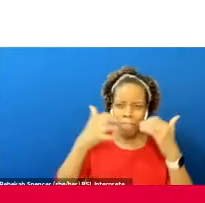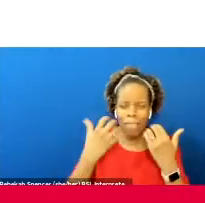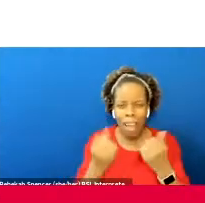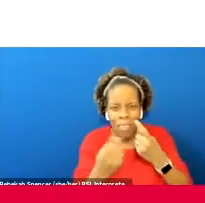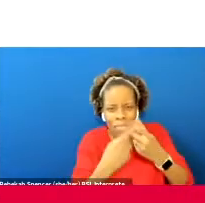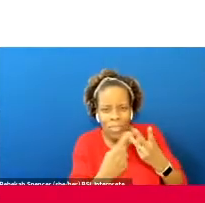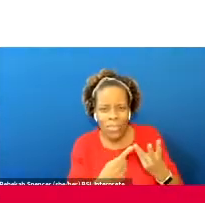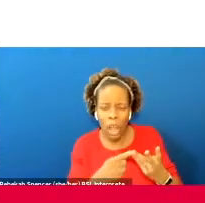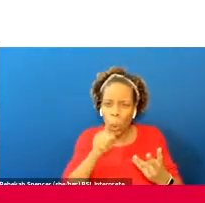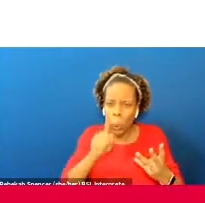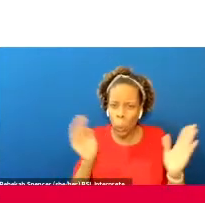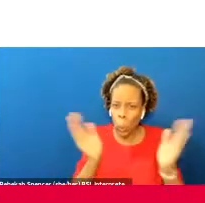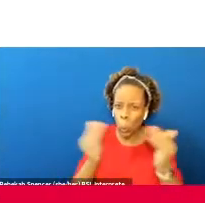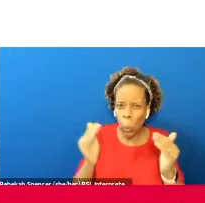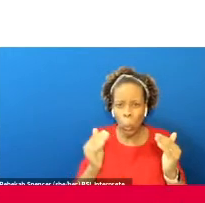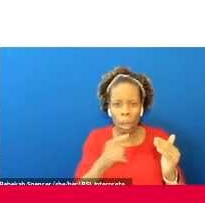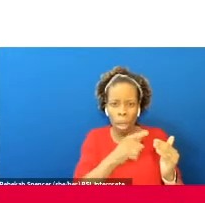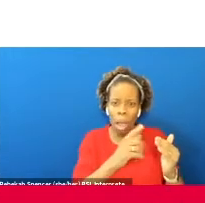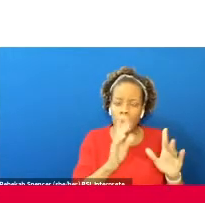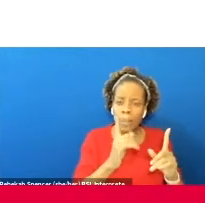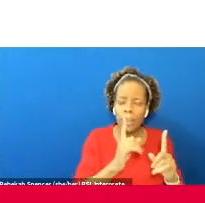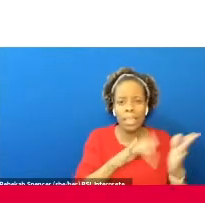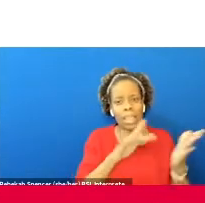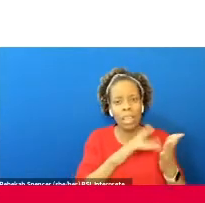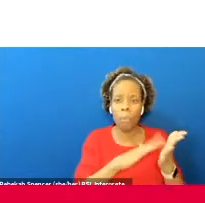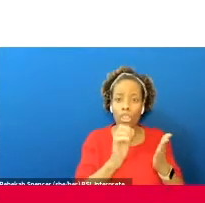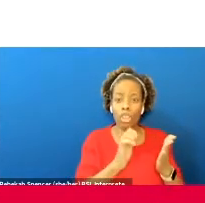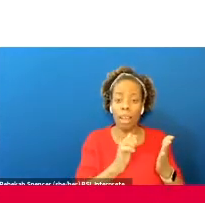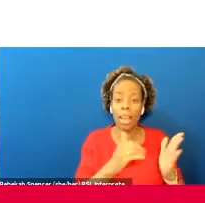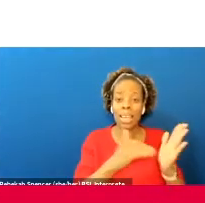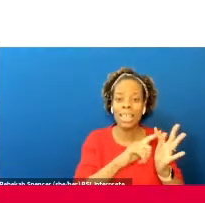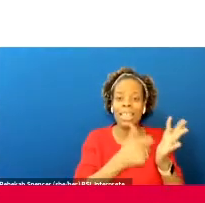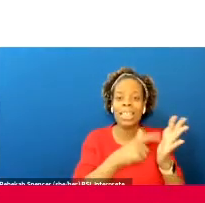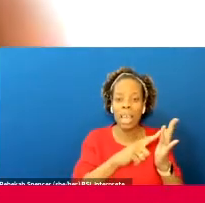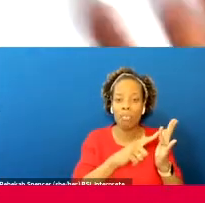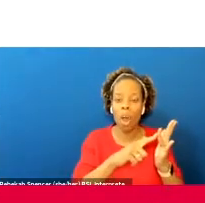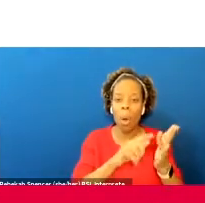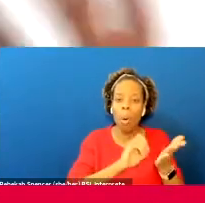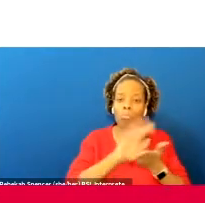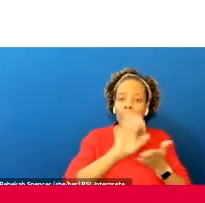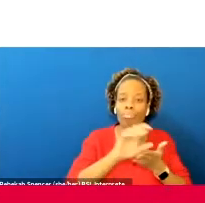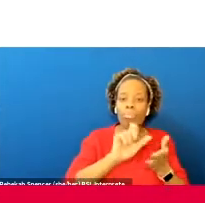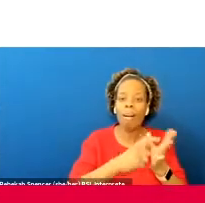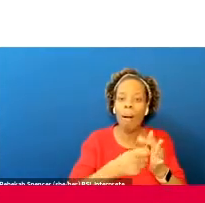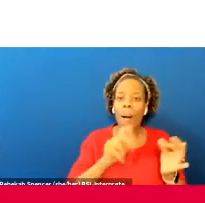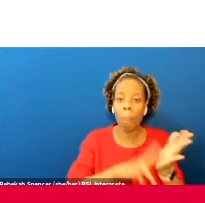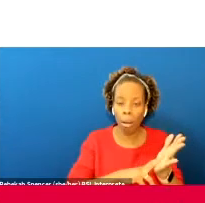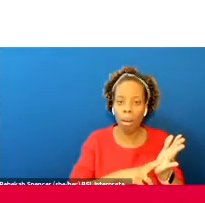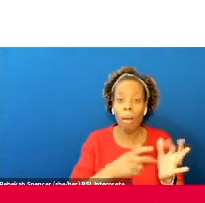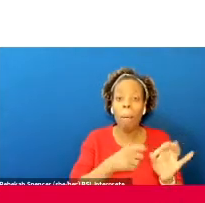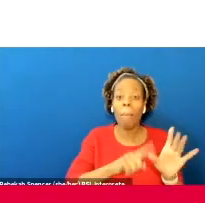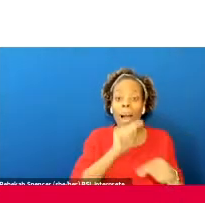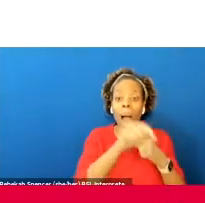align yourselves with the City of Manchester's zero carbon by 2038 idea and policy and stuff,